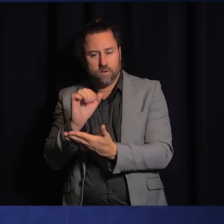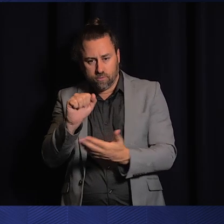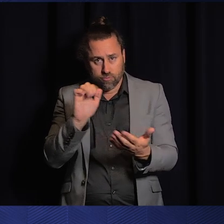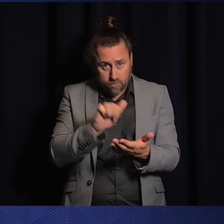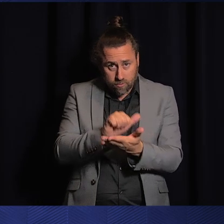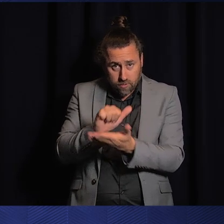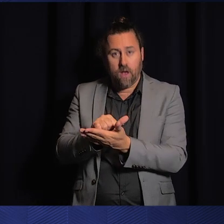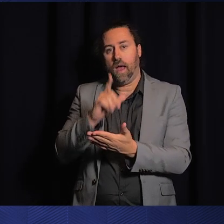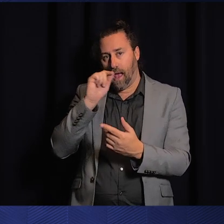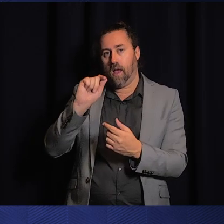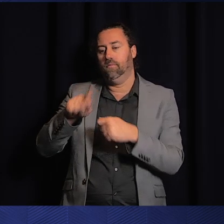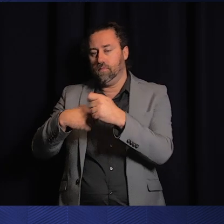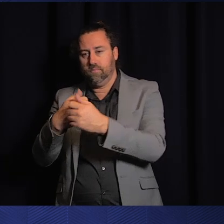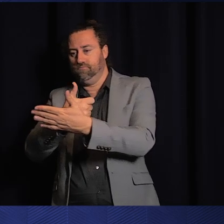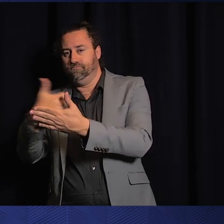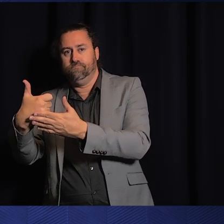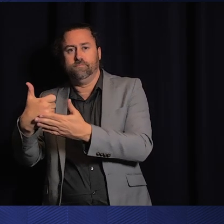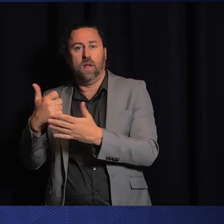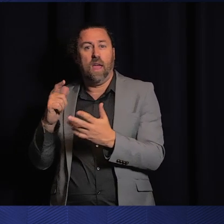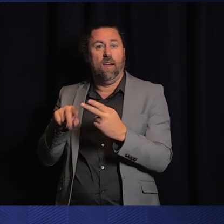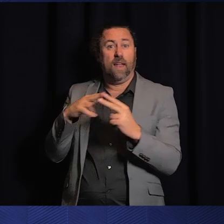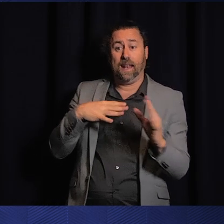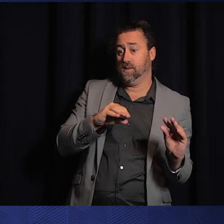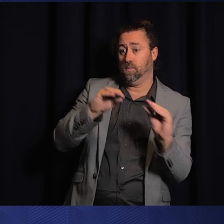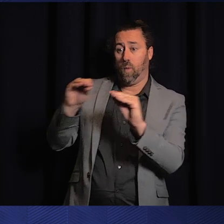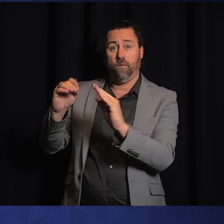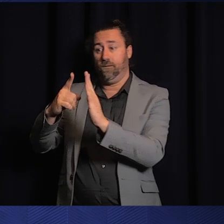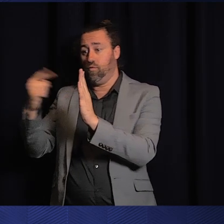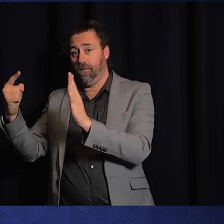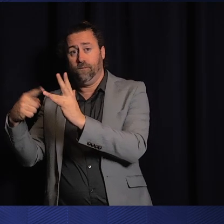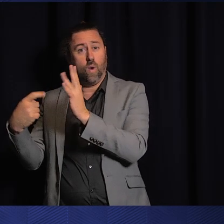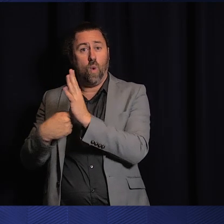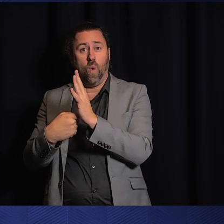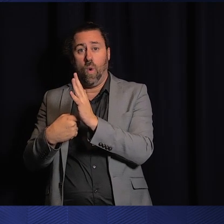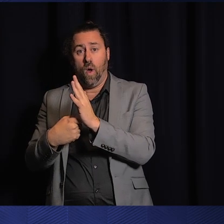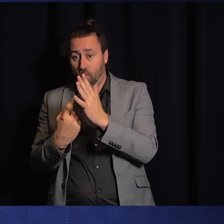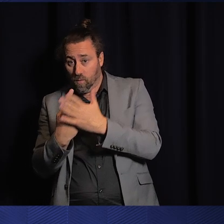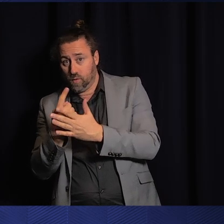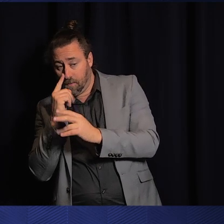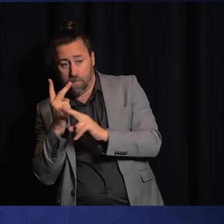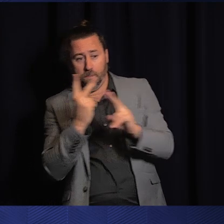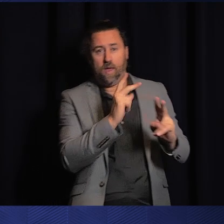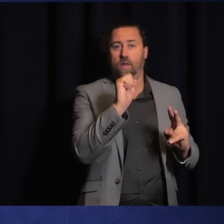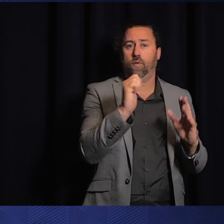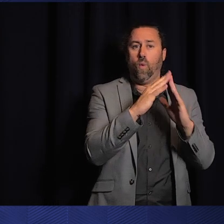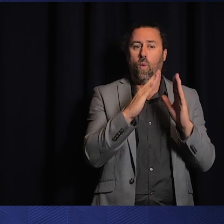types, like local reintegration, then return to place of origin,